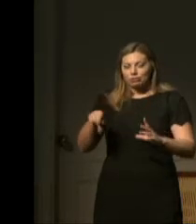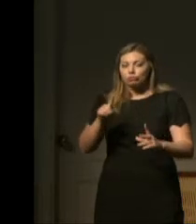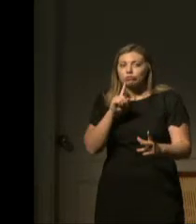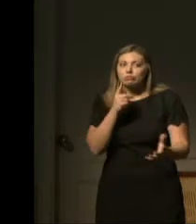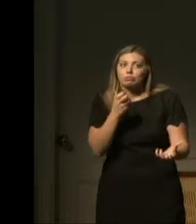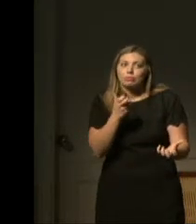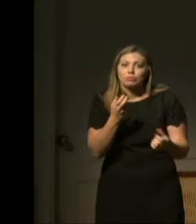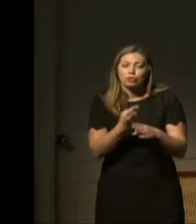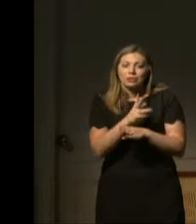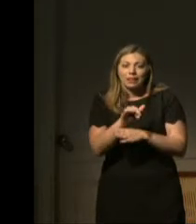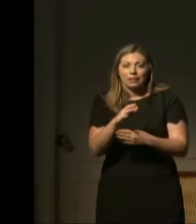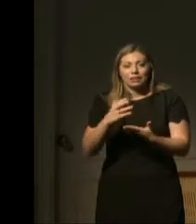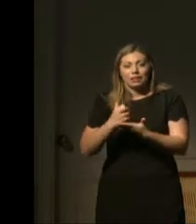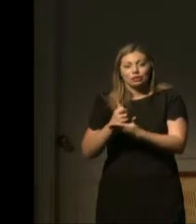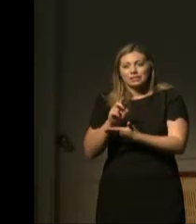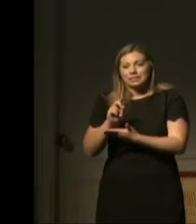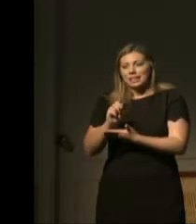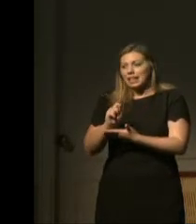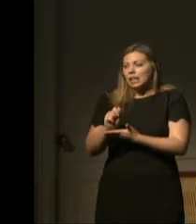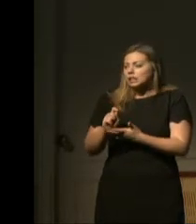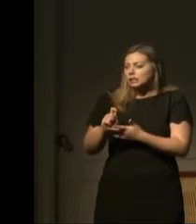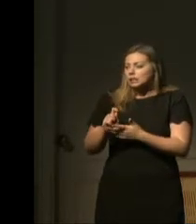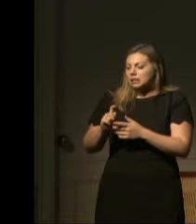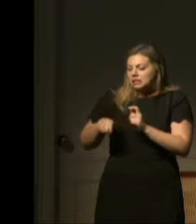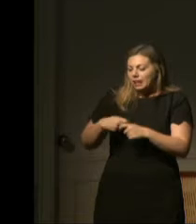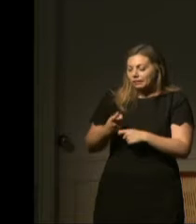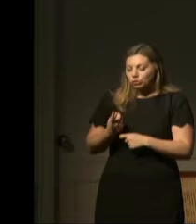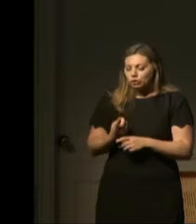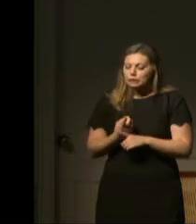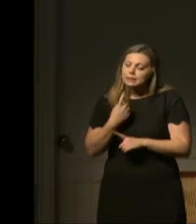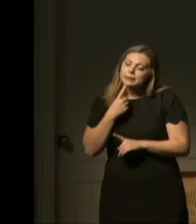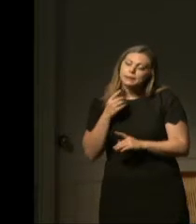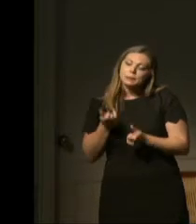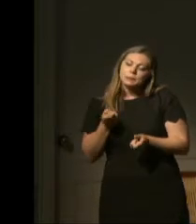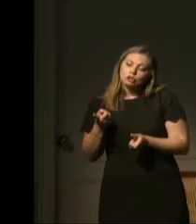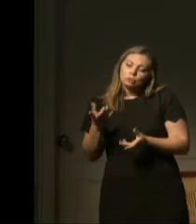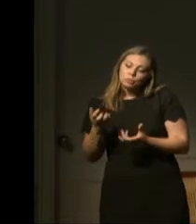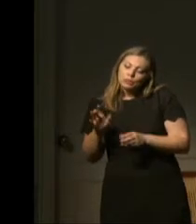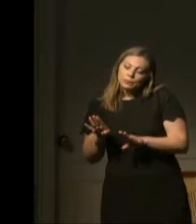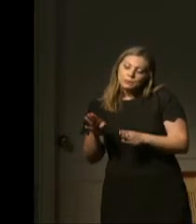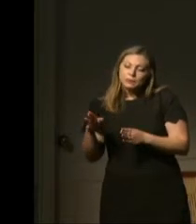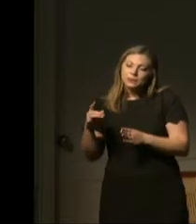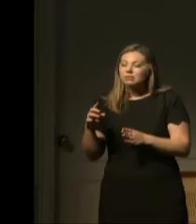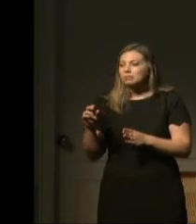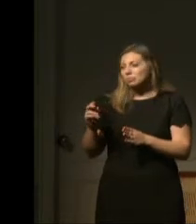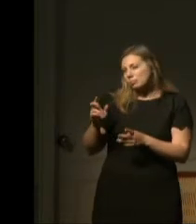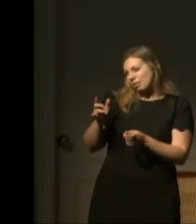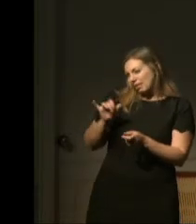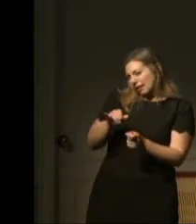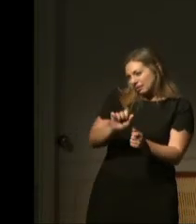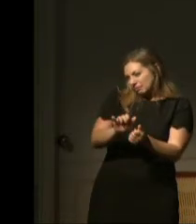collection data. And so instead of picking and choosing which parts of the collection data we might offer and